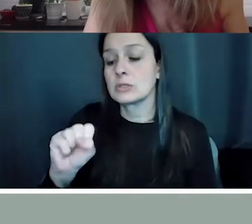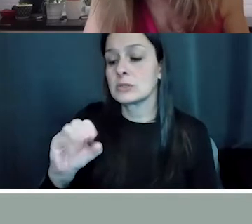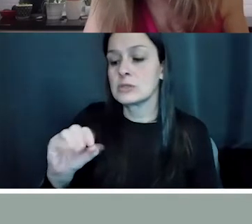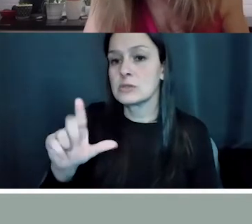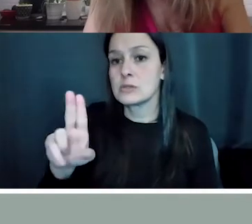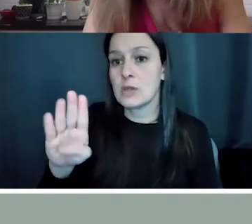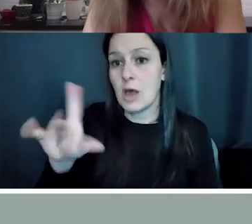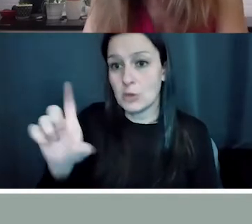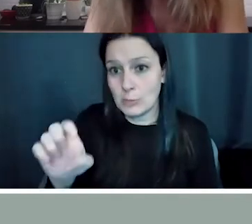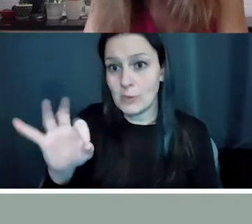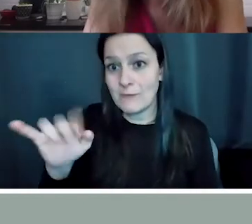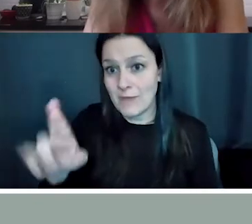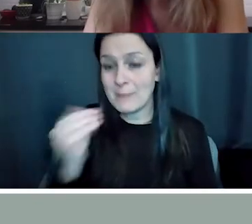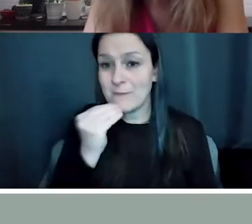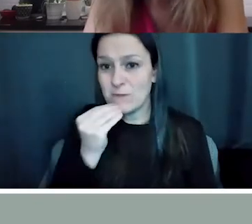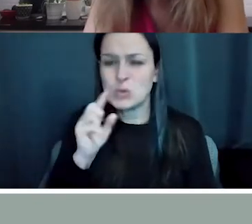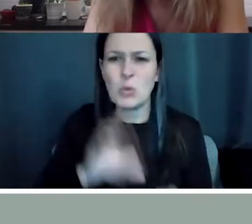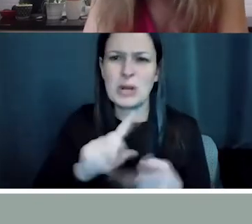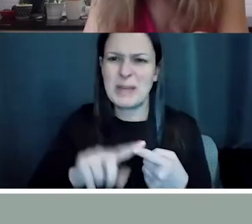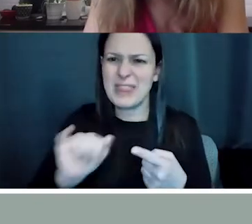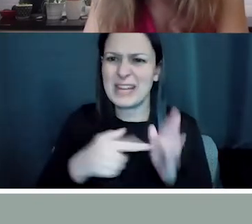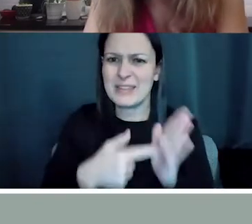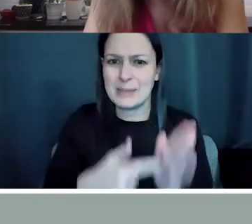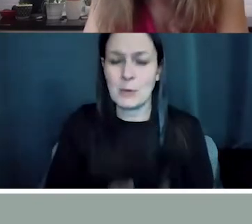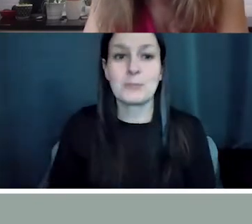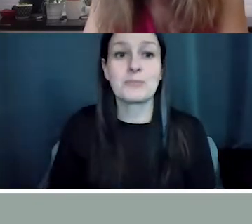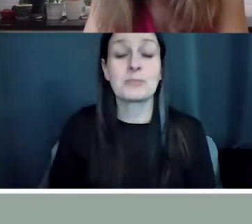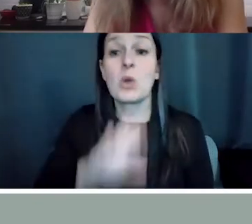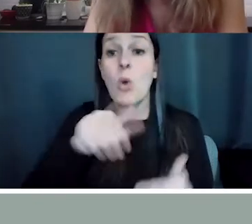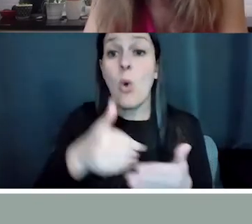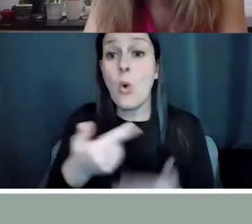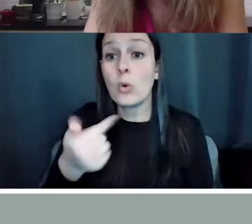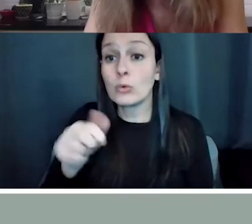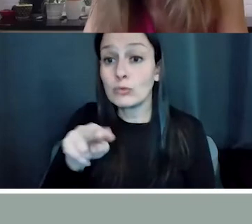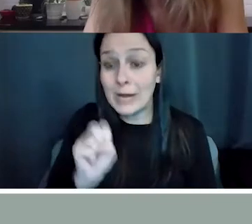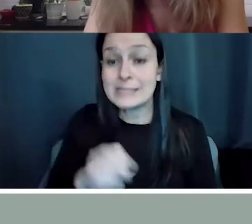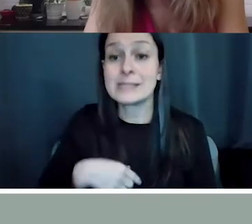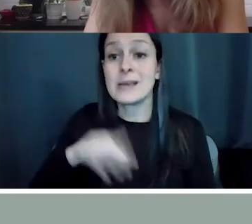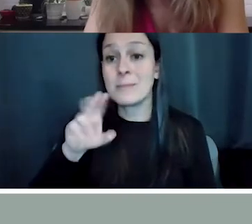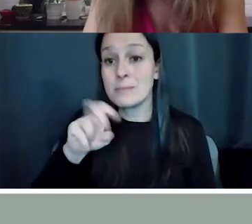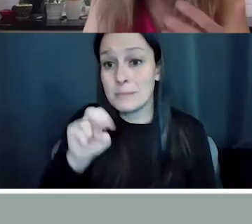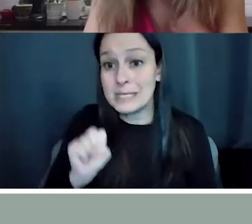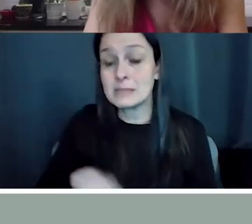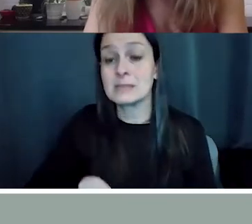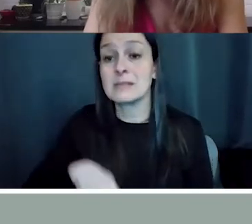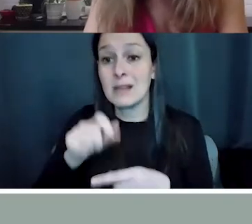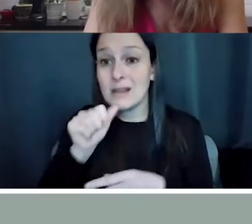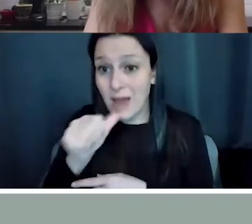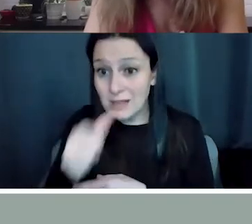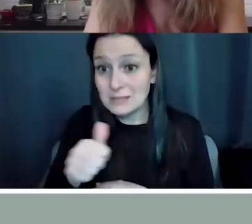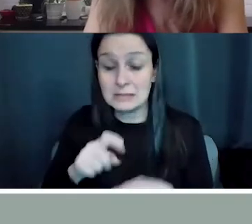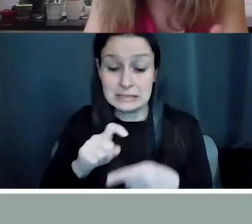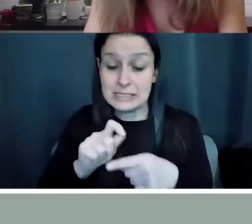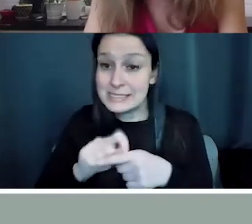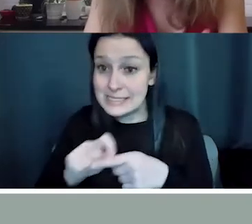those in our demo. But things like whole grains, beans, nuts, seeds, fruits, and vegetables, these may help